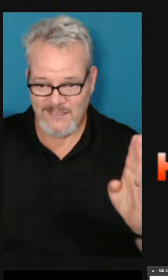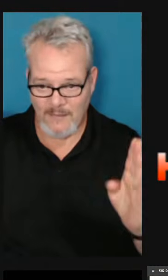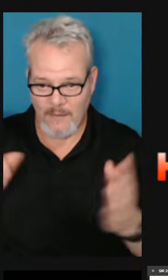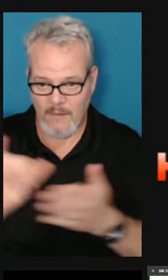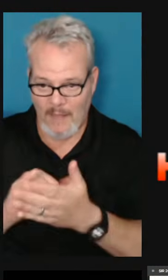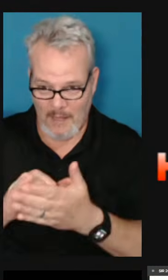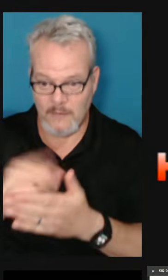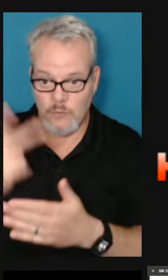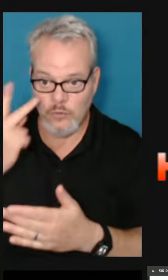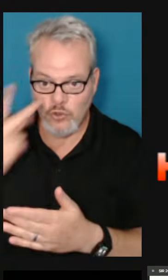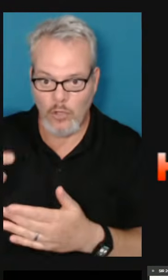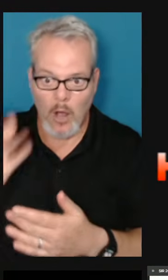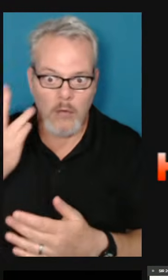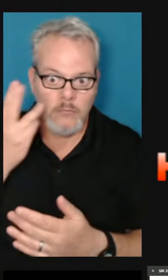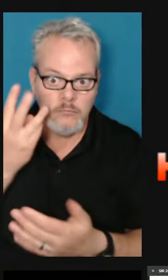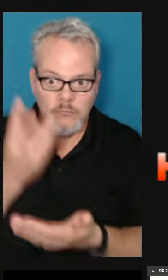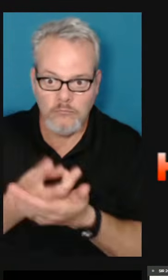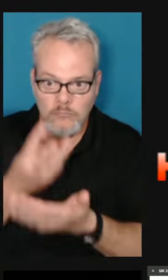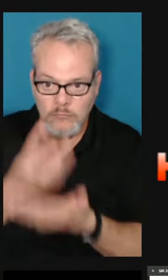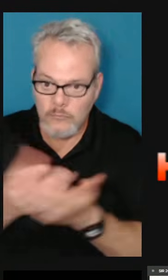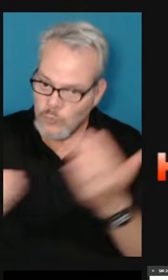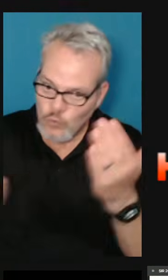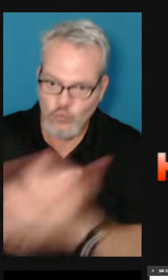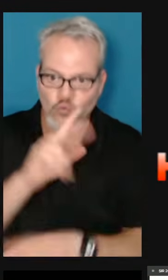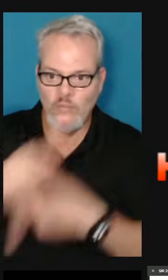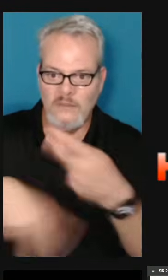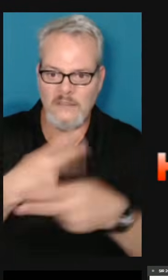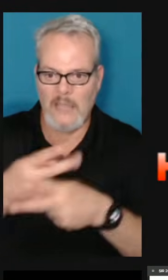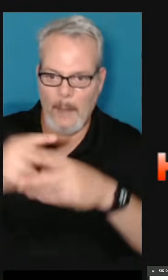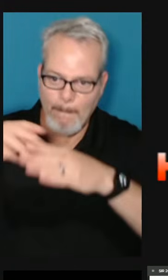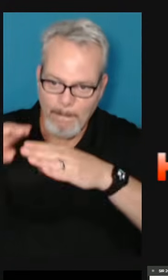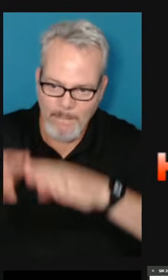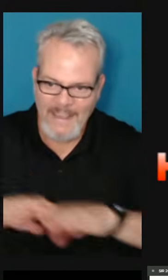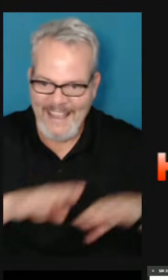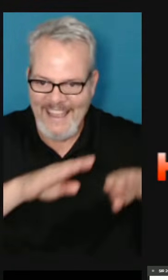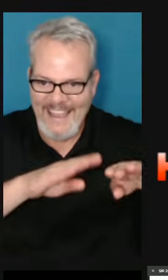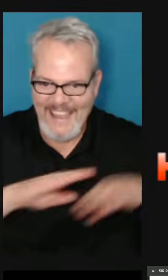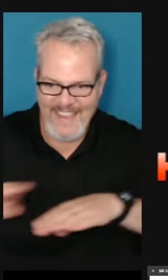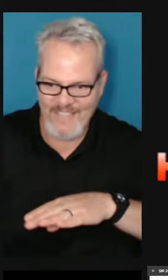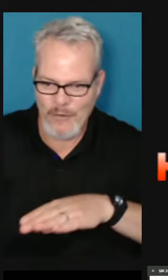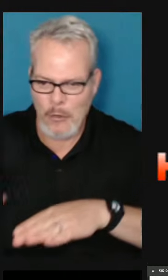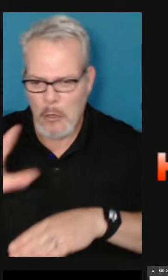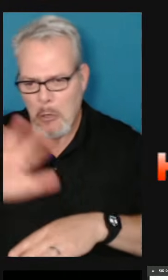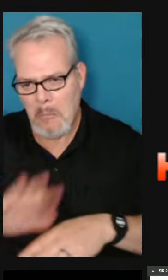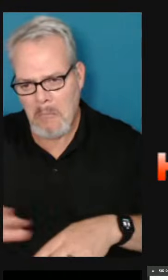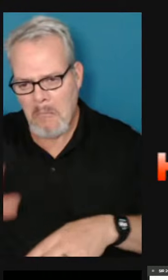we saw a new type of fountaining behavior in which 1 to 4